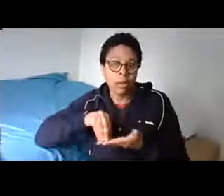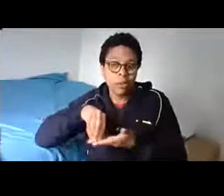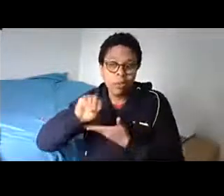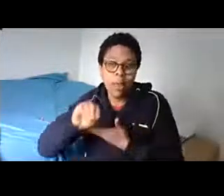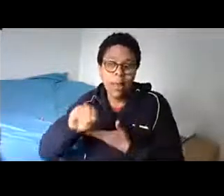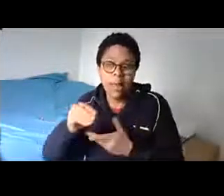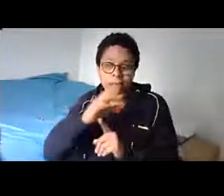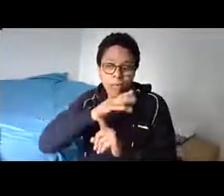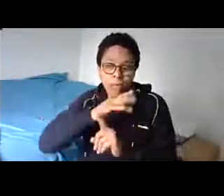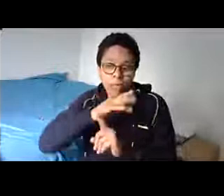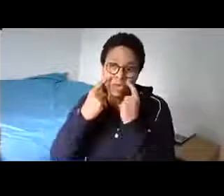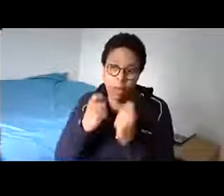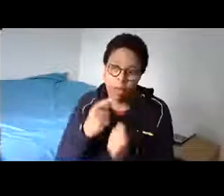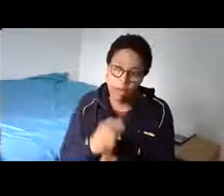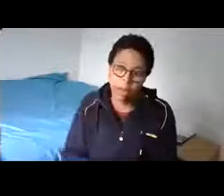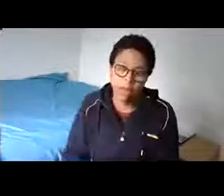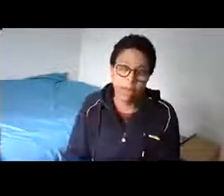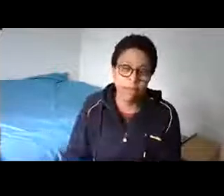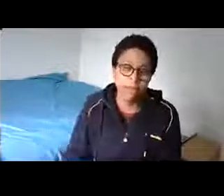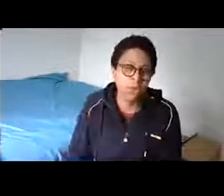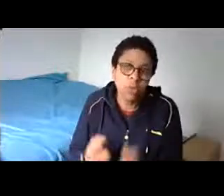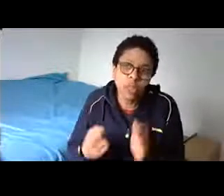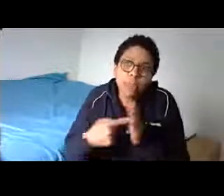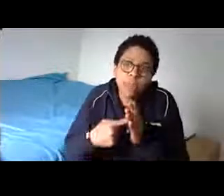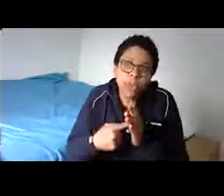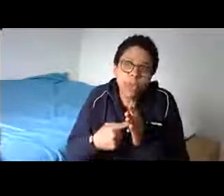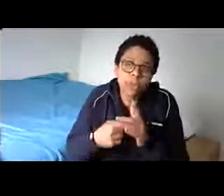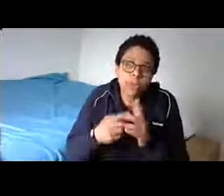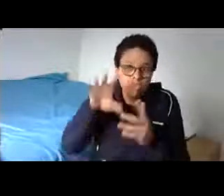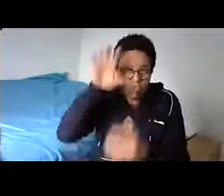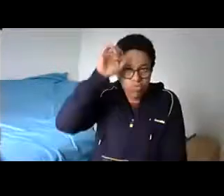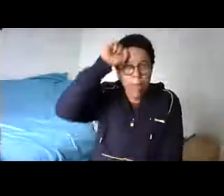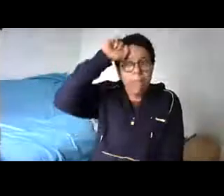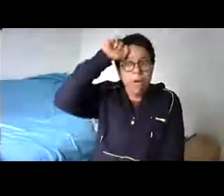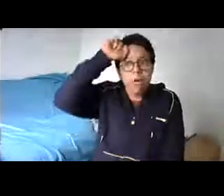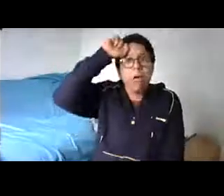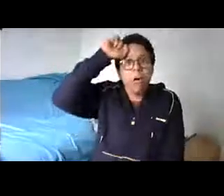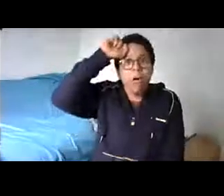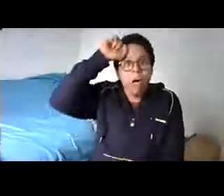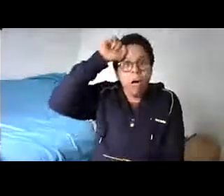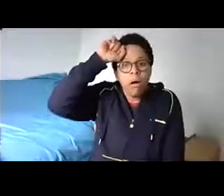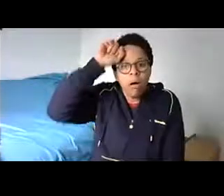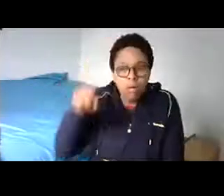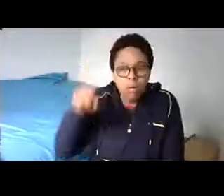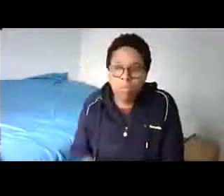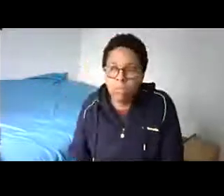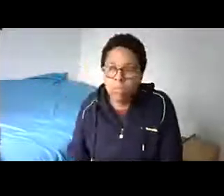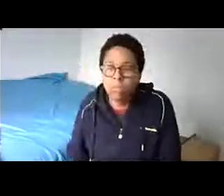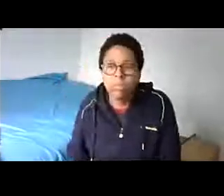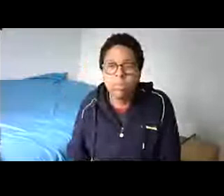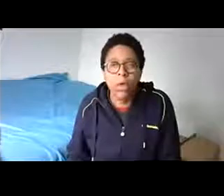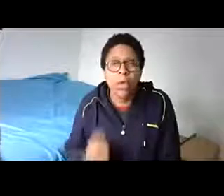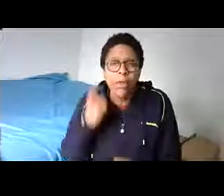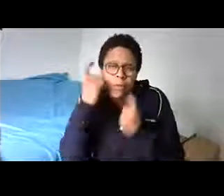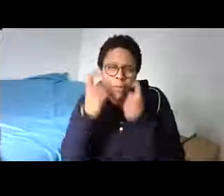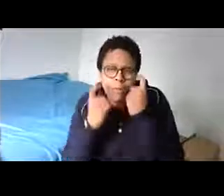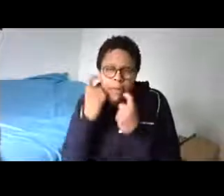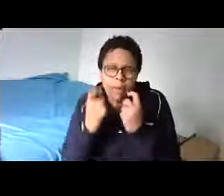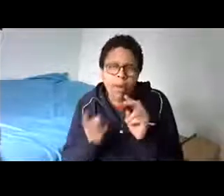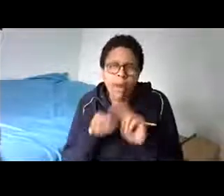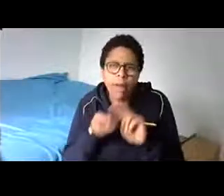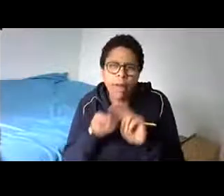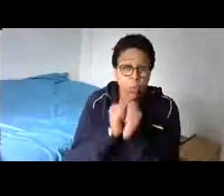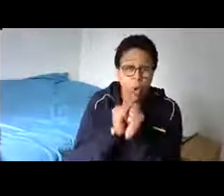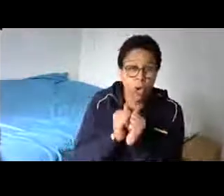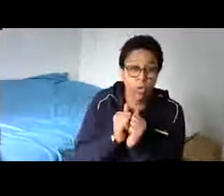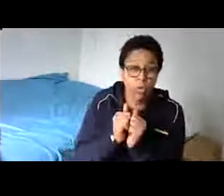it's it's important to keep this in mind. So for example, thinking whether it's worth going and applying for attendance allowance,